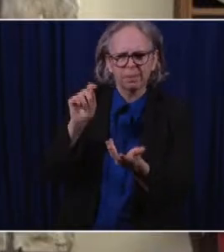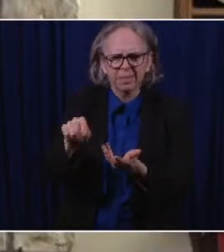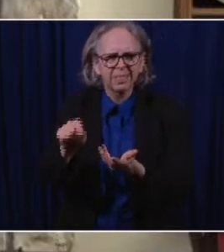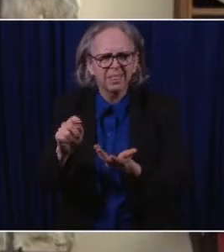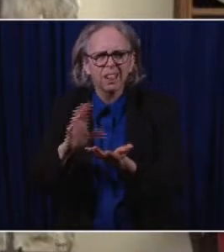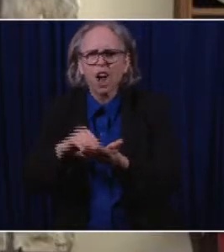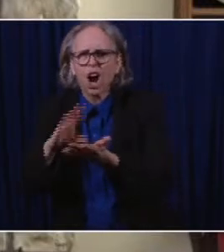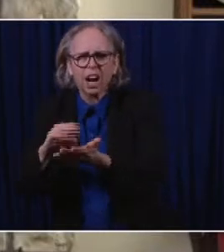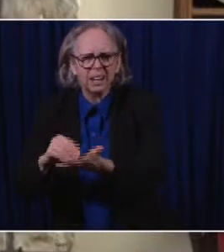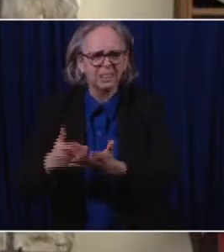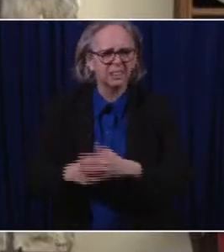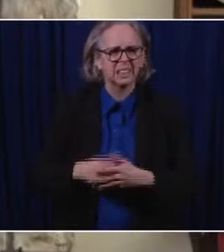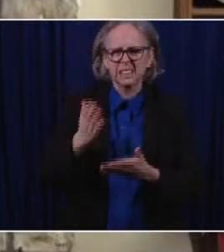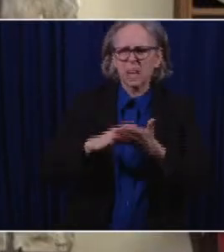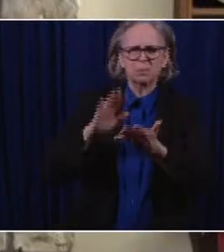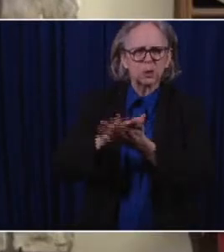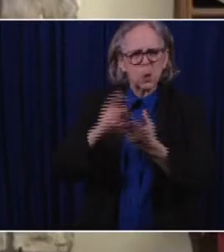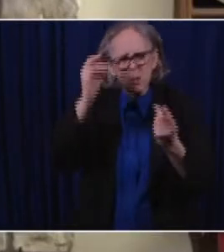that's great.